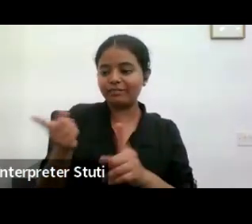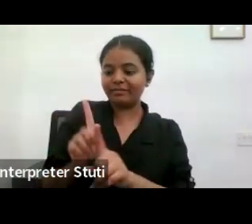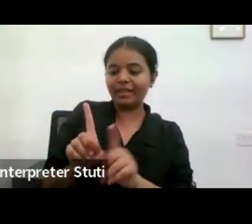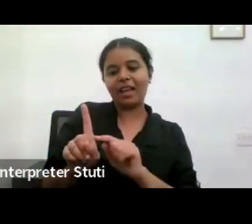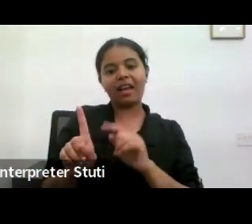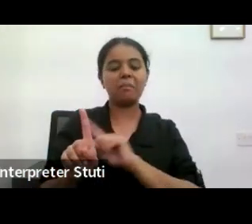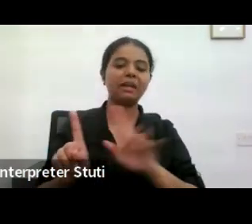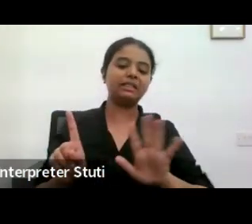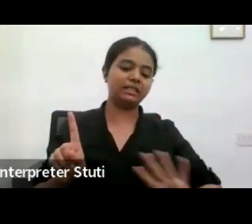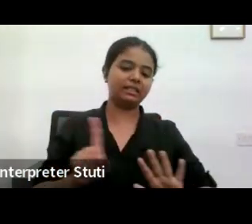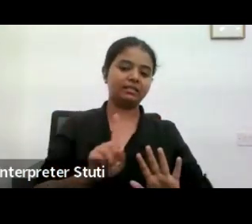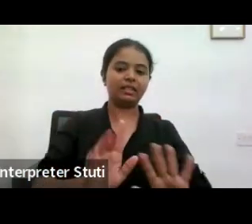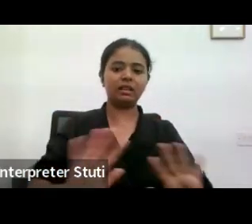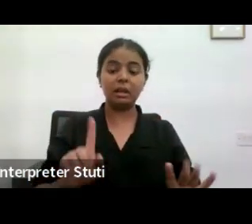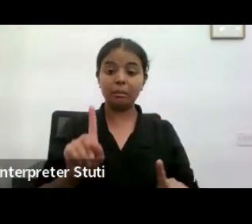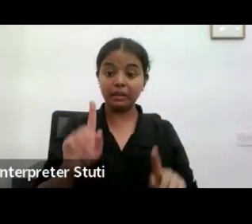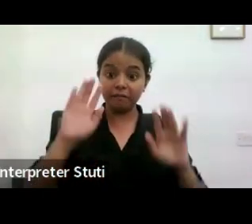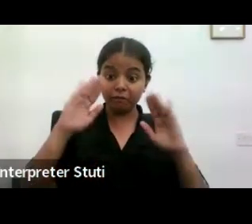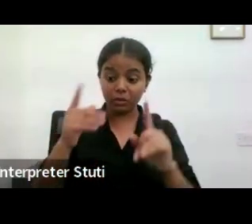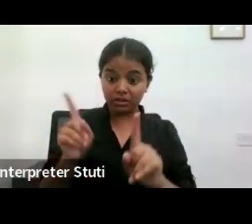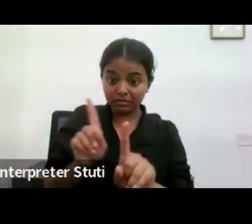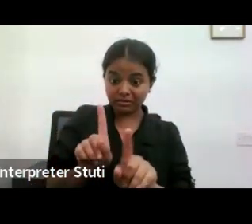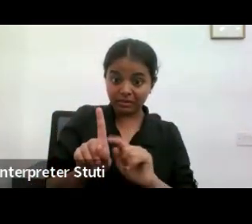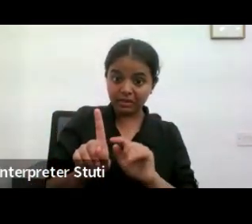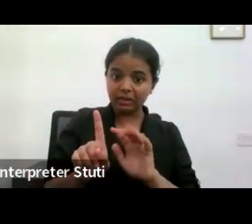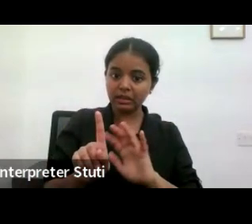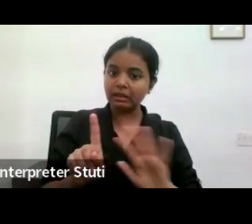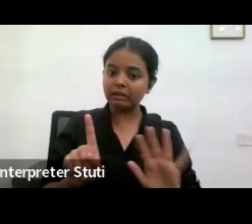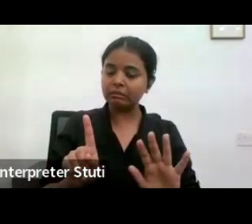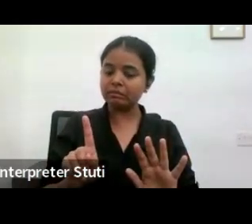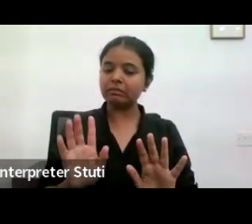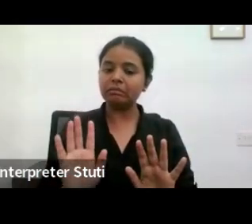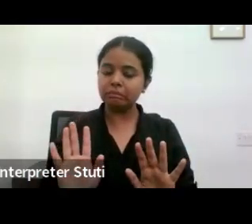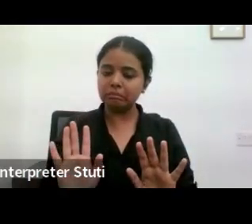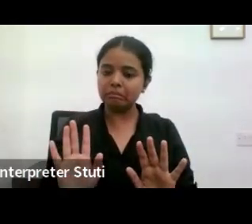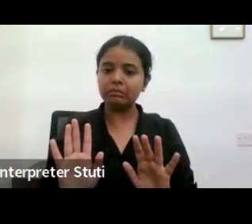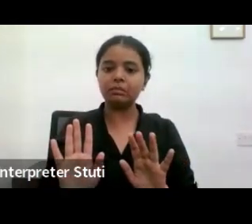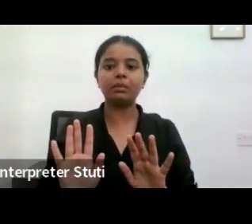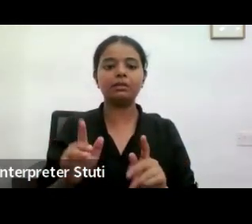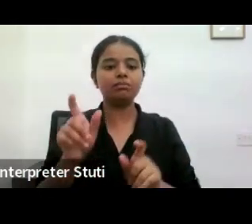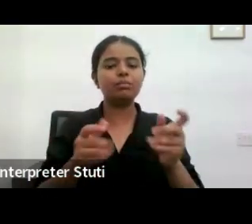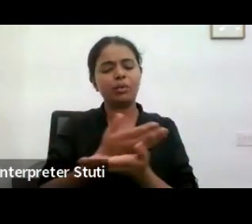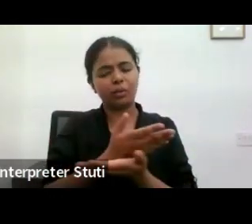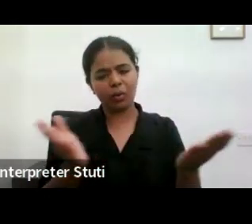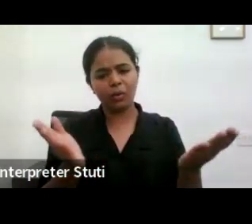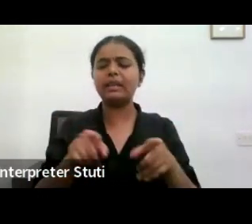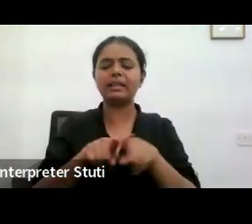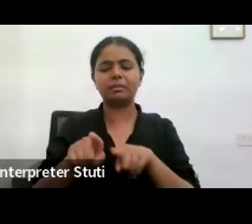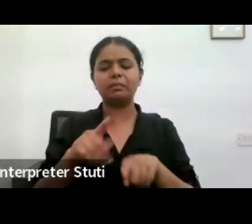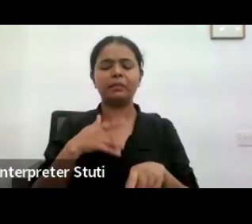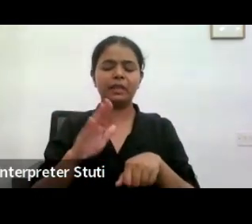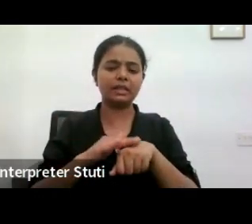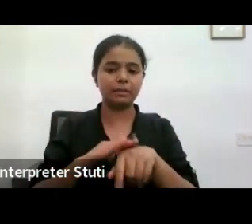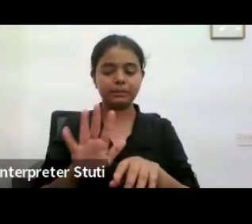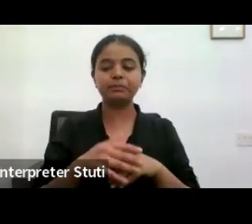we focus only on that, and that is why perhaps many of us feel, for example, that we do not